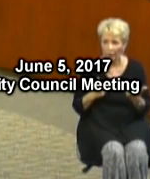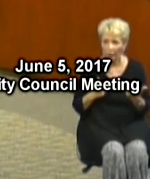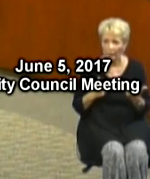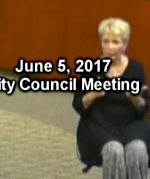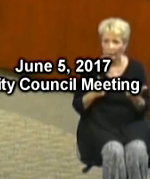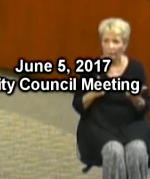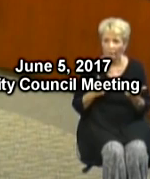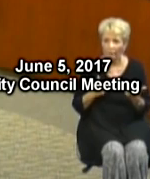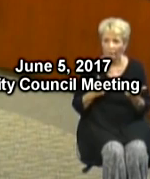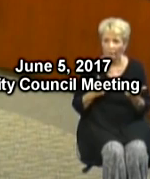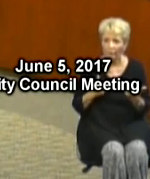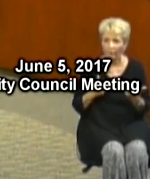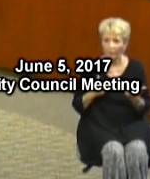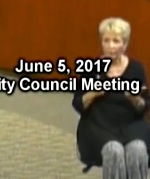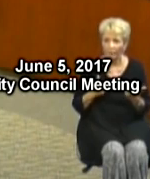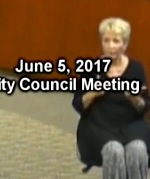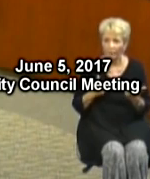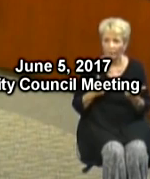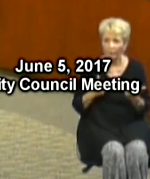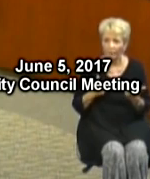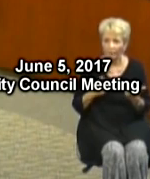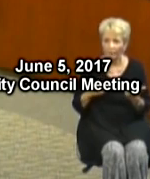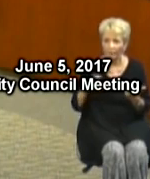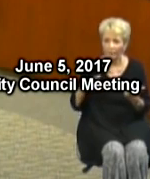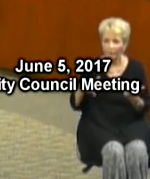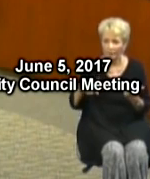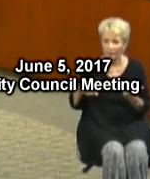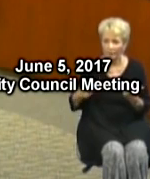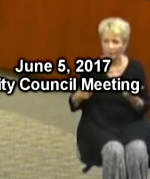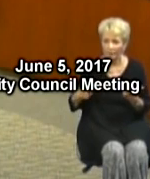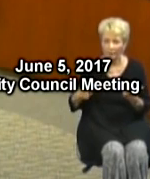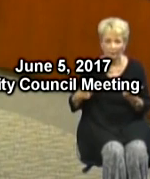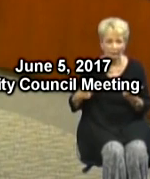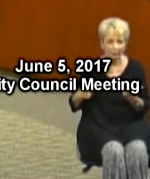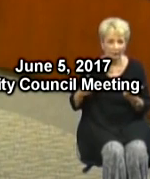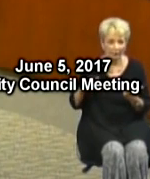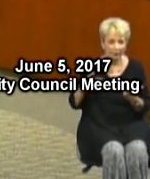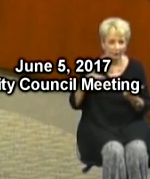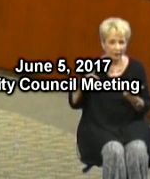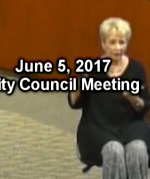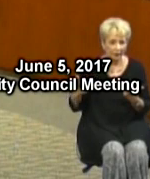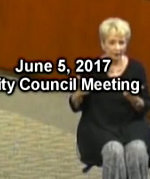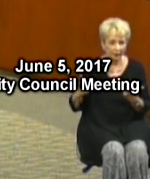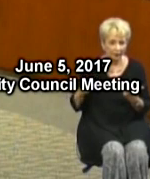Yeah. And has that been seconded? We did not have a second.